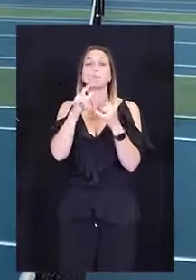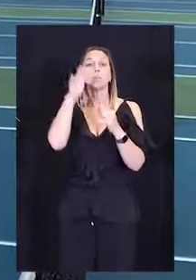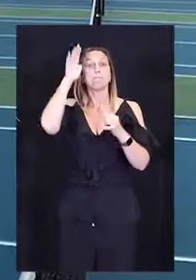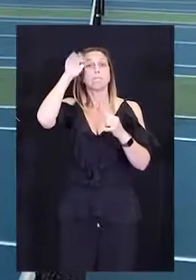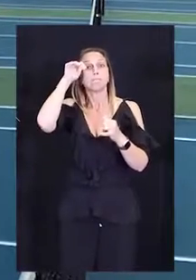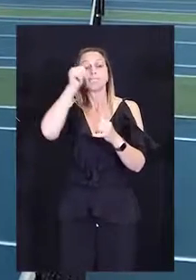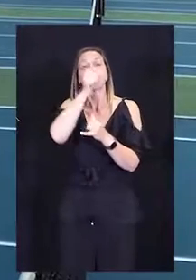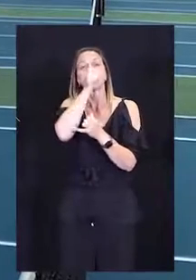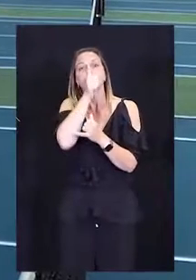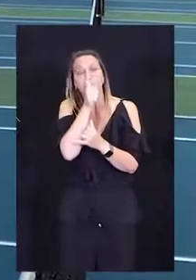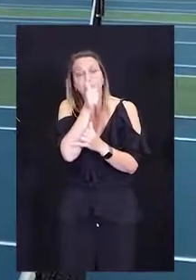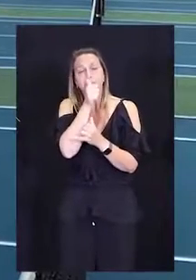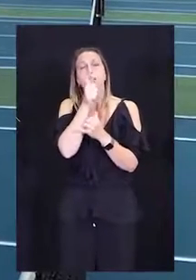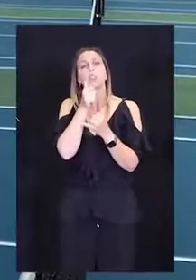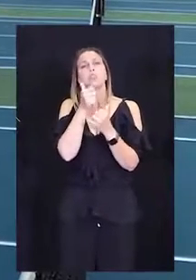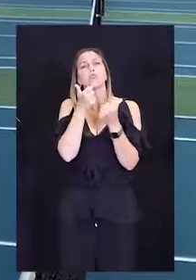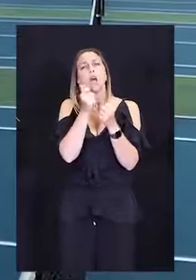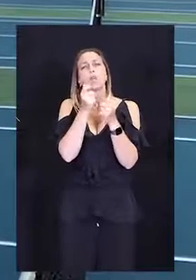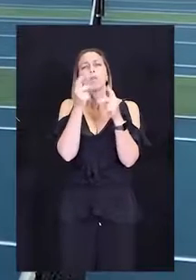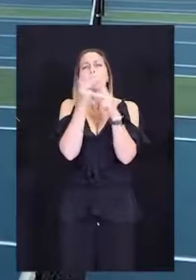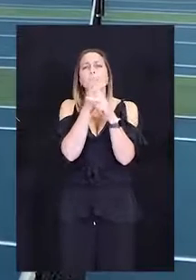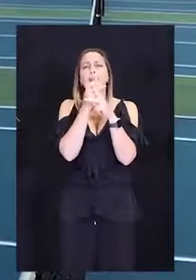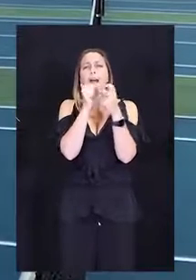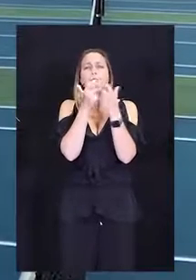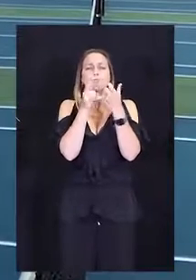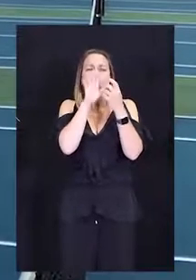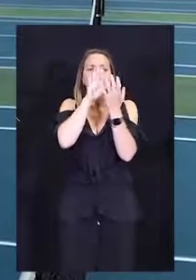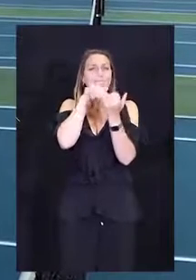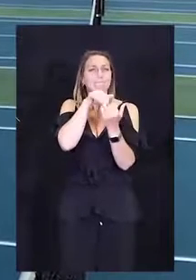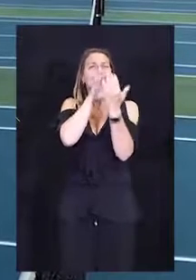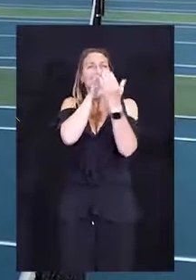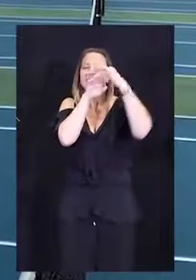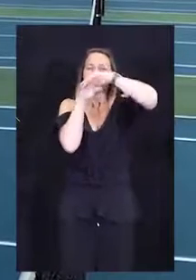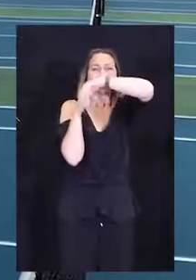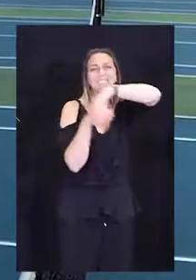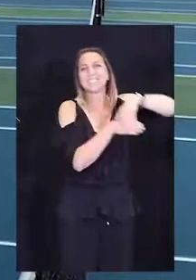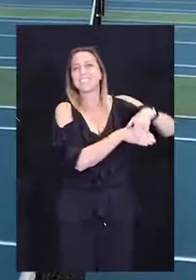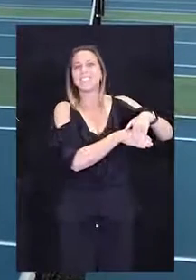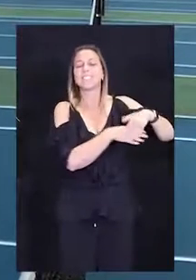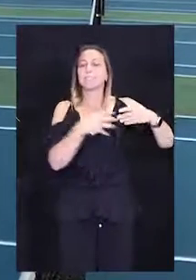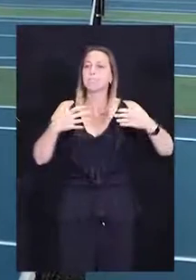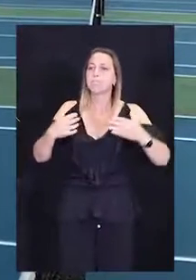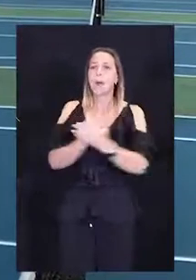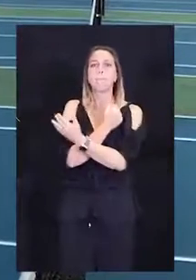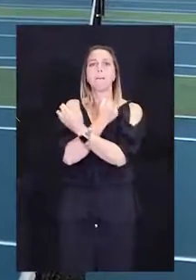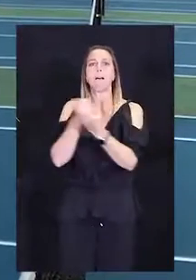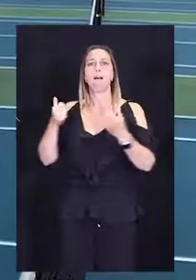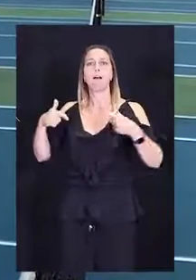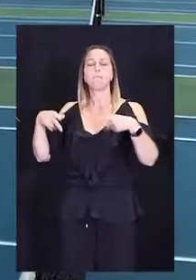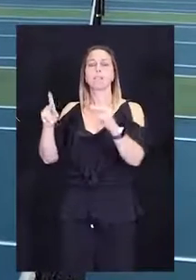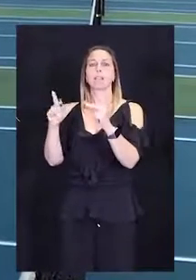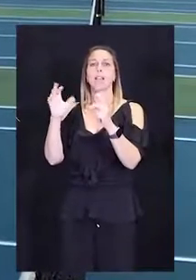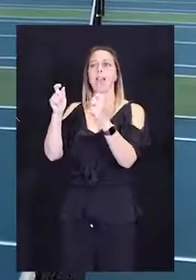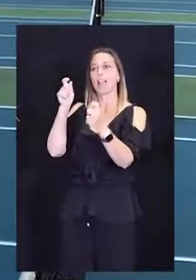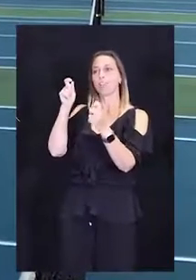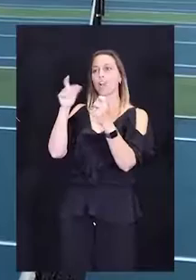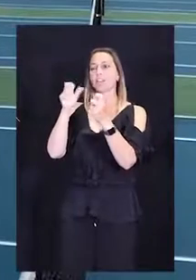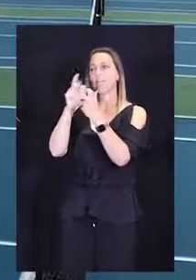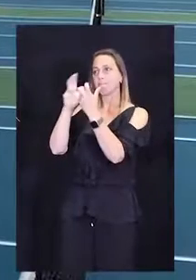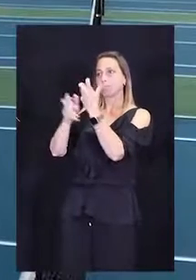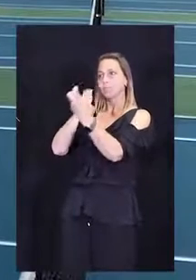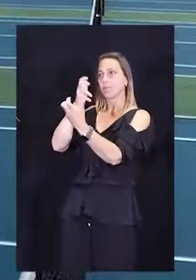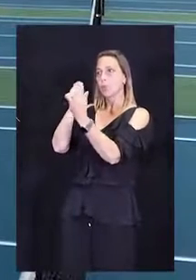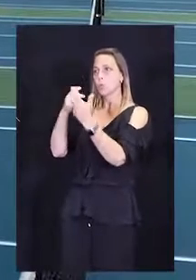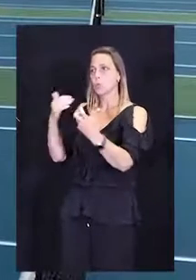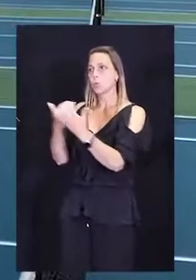determination. Find another way to accomplish your goals. Take advantage of opportunities and adjust to thrive in new